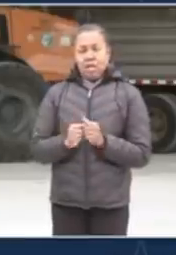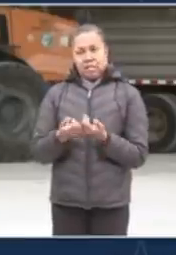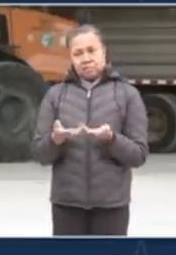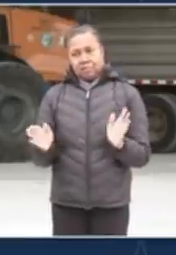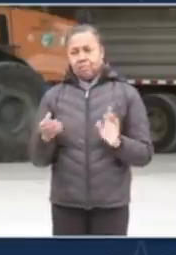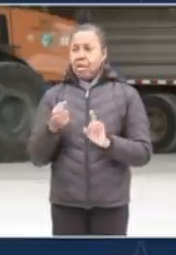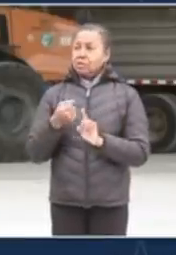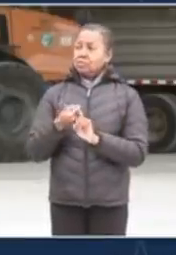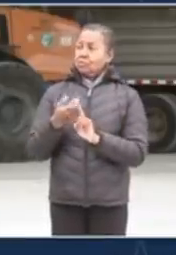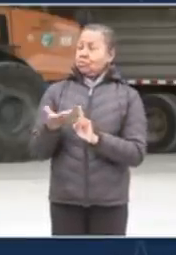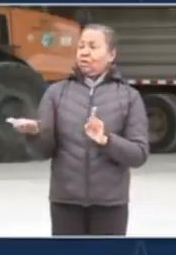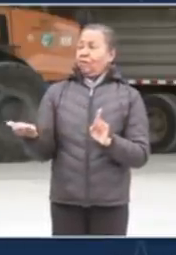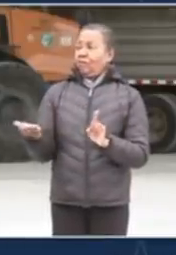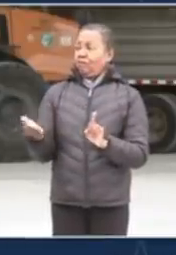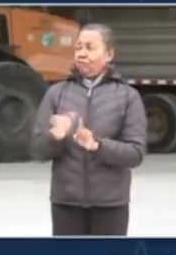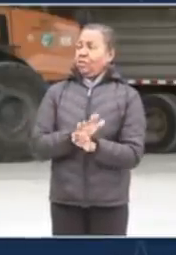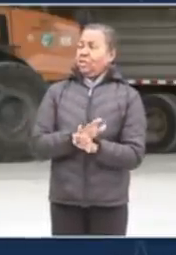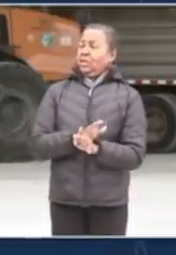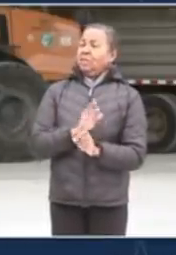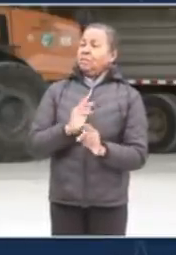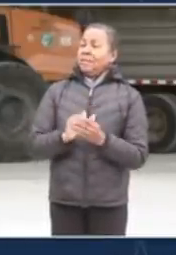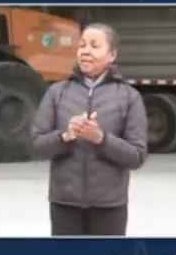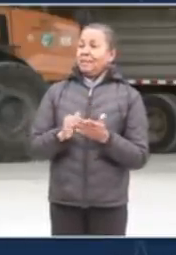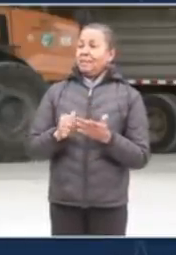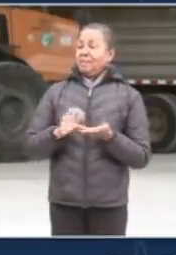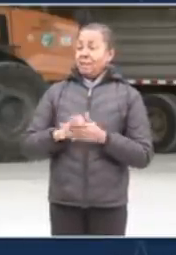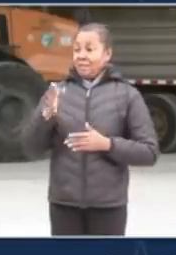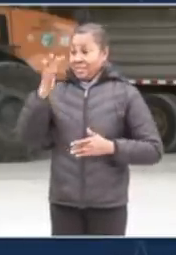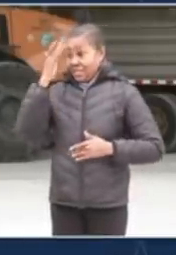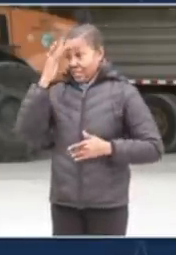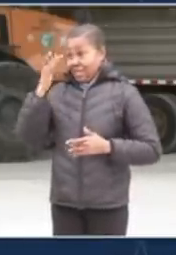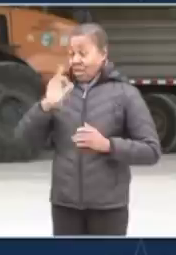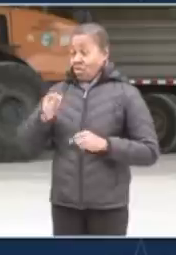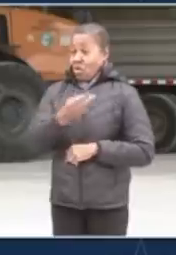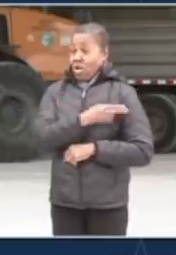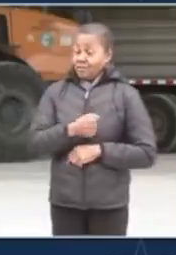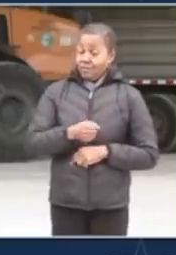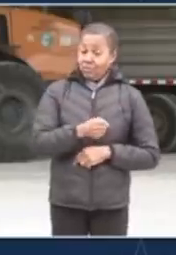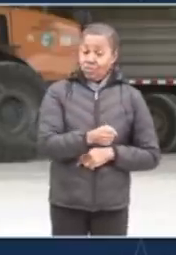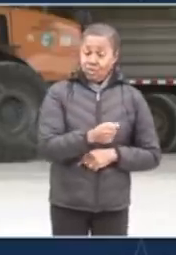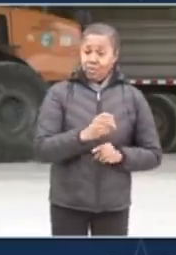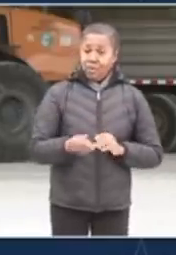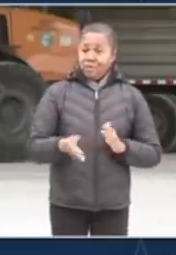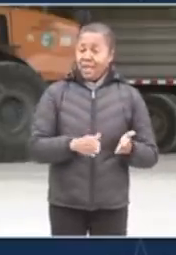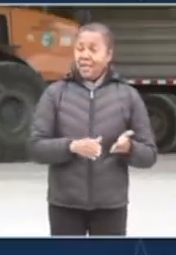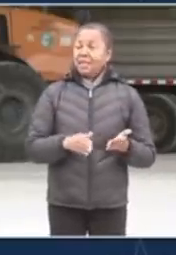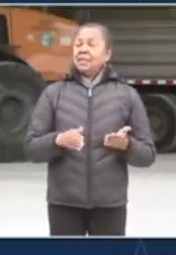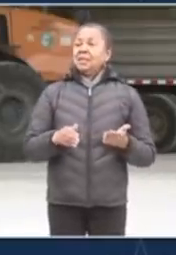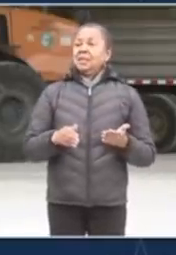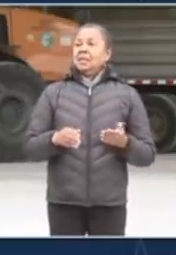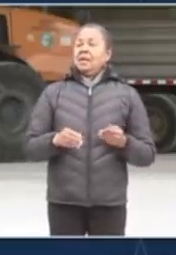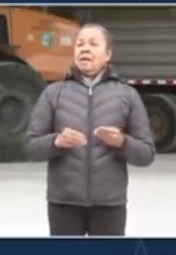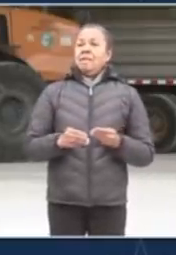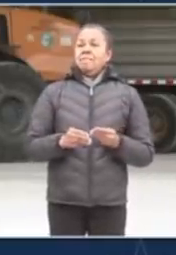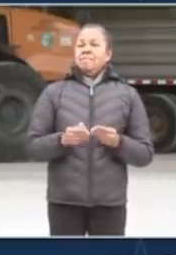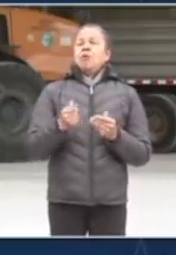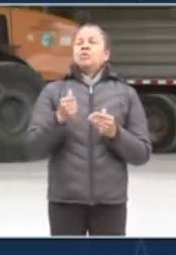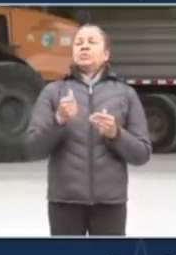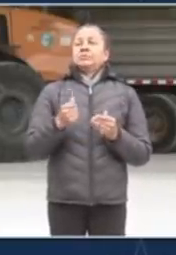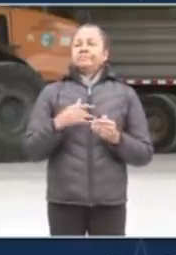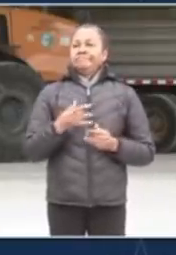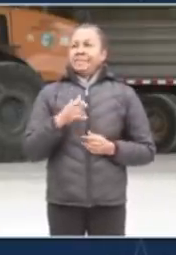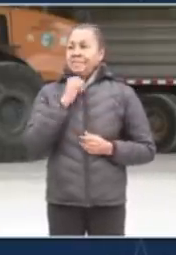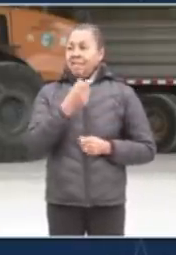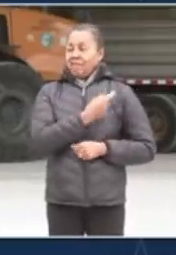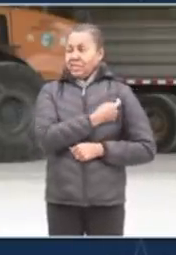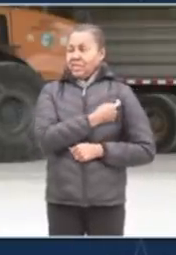yourself entirely. The people that are getting sick, that are ending in the hospital, and the people that are dying are almost uniformly unvaccinated.